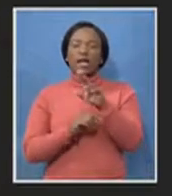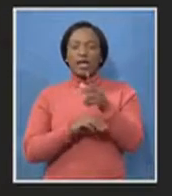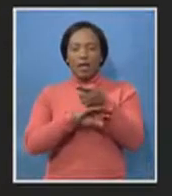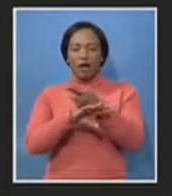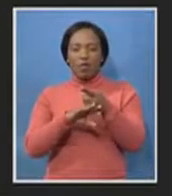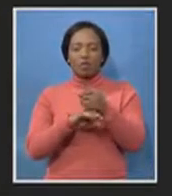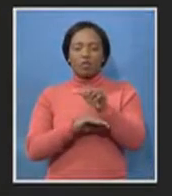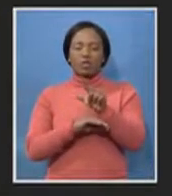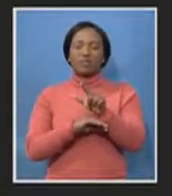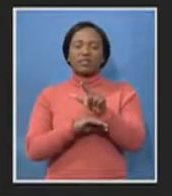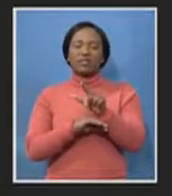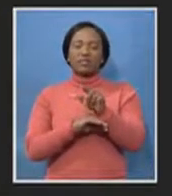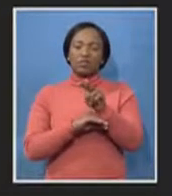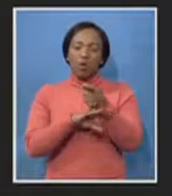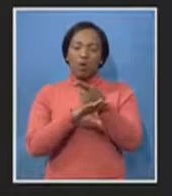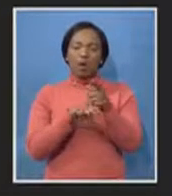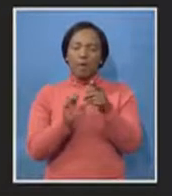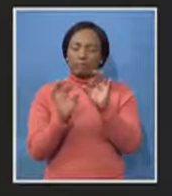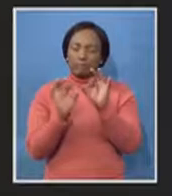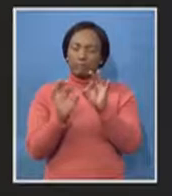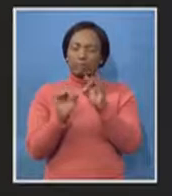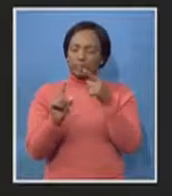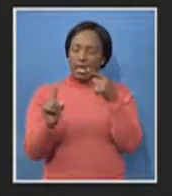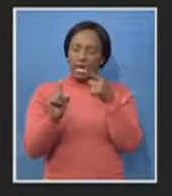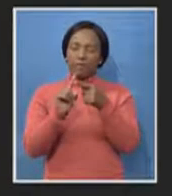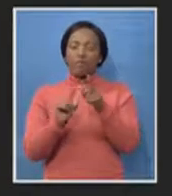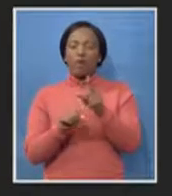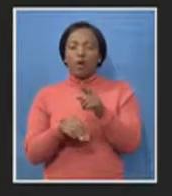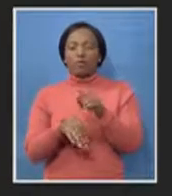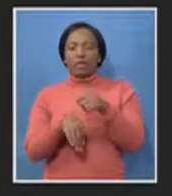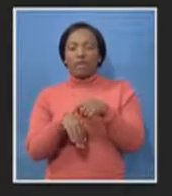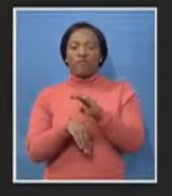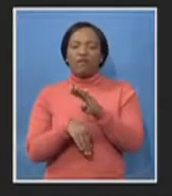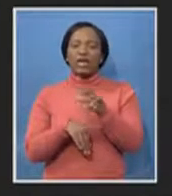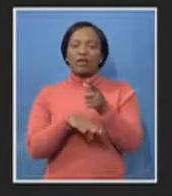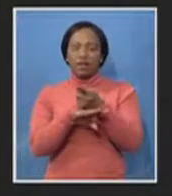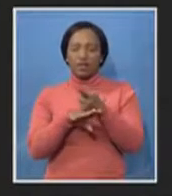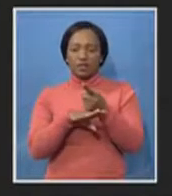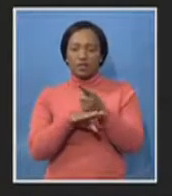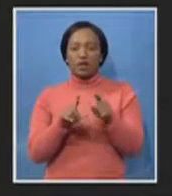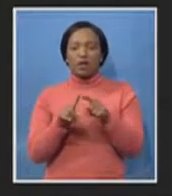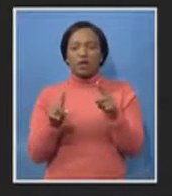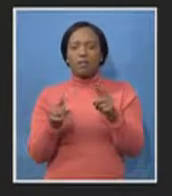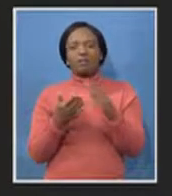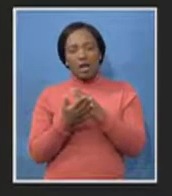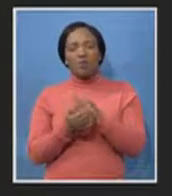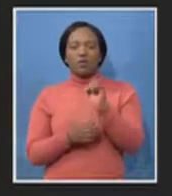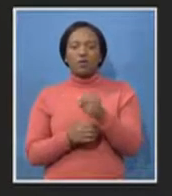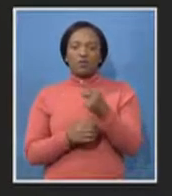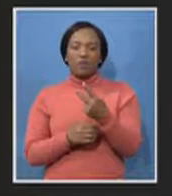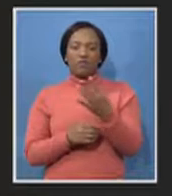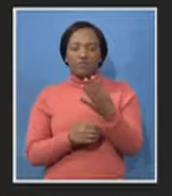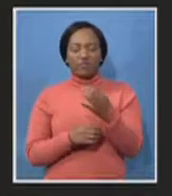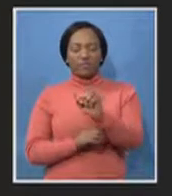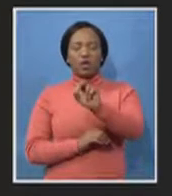be, for the result to come back. Some labs are doing it within 24 hours, which obviously is ideal. But as the numbers